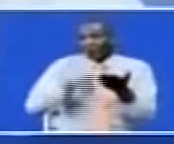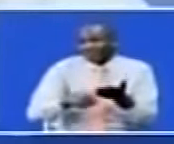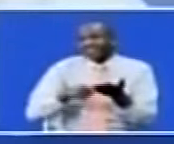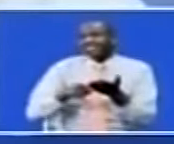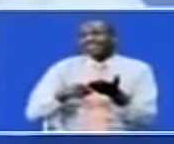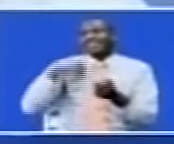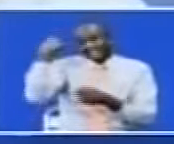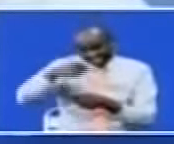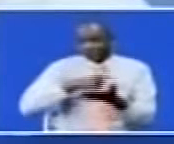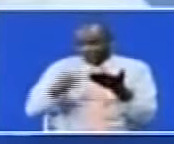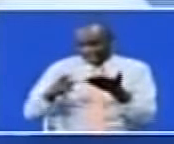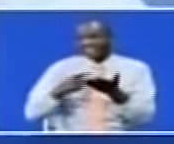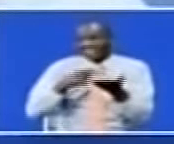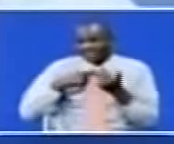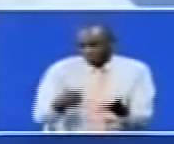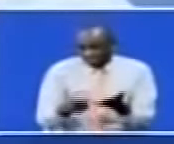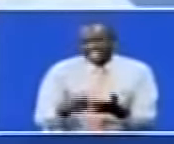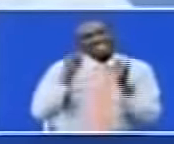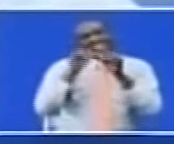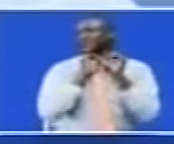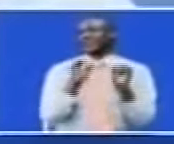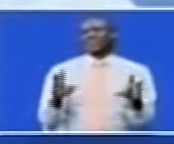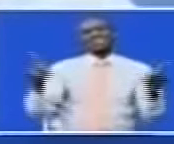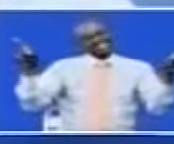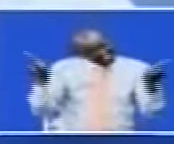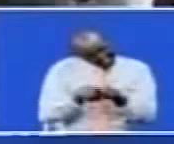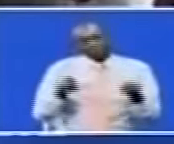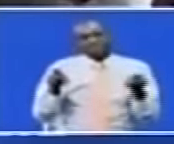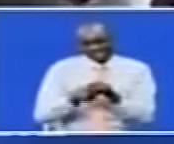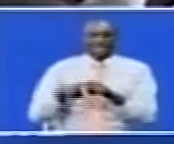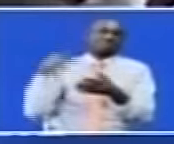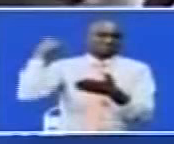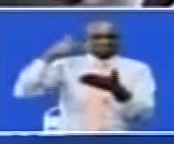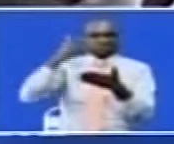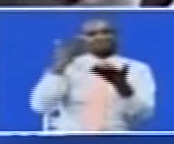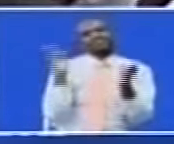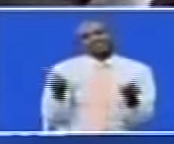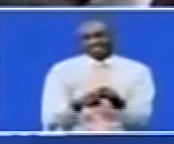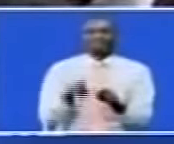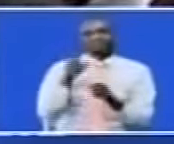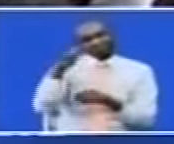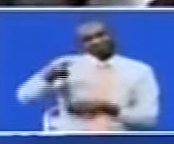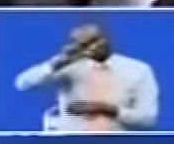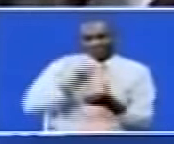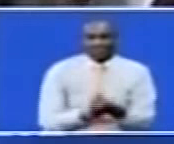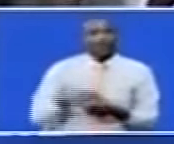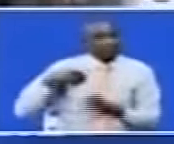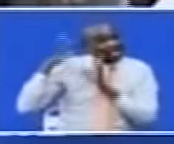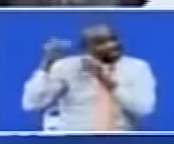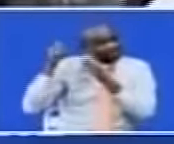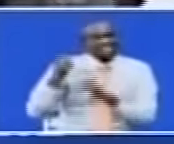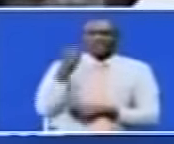negotiation table next week is nothing new, but rather what they have been fighting for all along. We will expect within